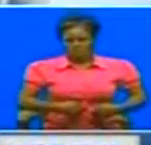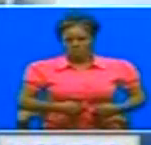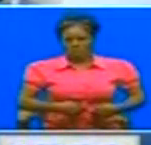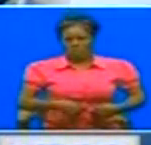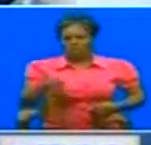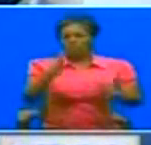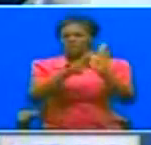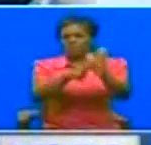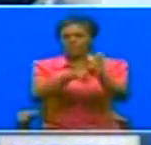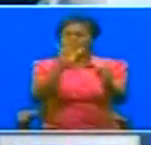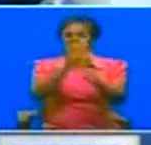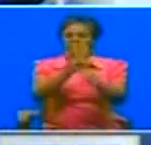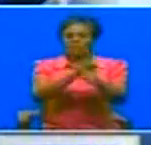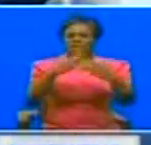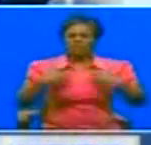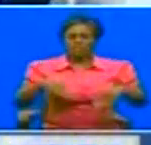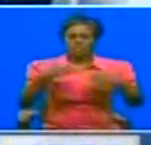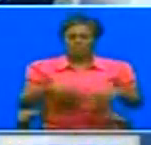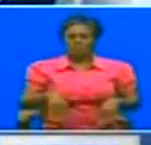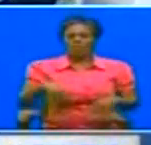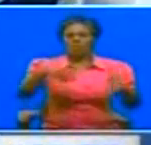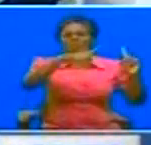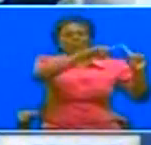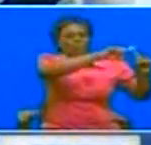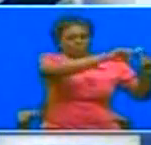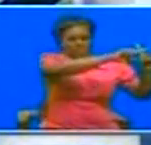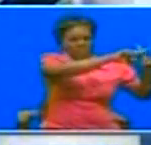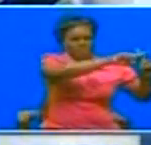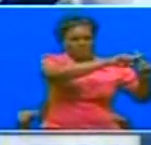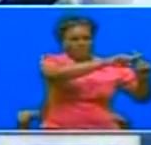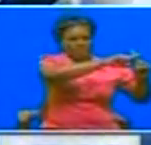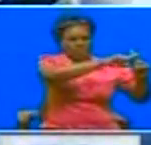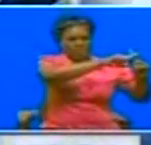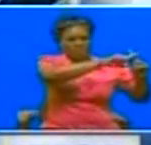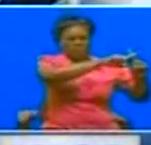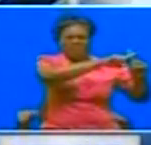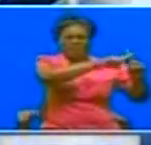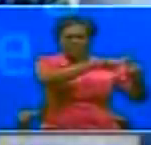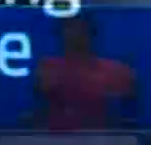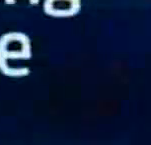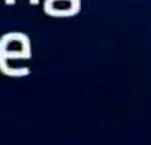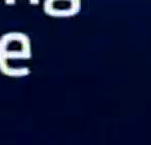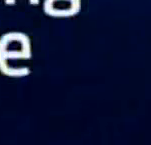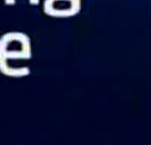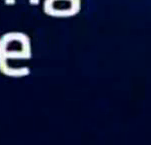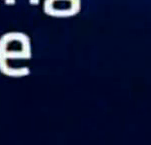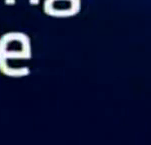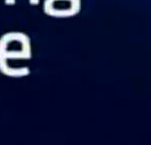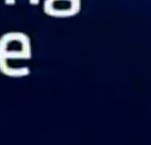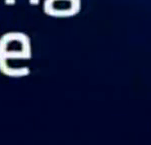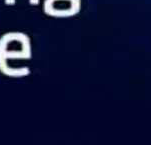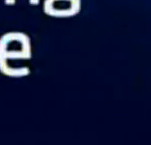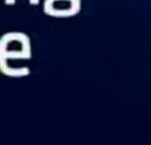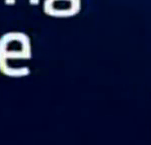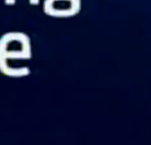you represent quite a number of people who are HIV positive, living positively. Is stigma alone the reason why we have such